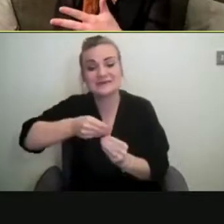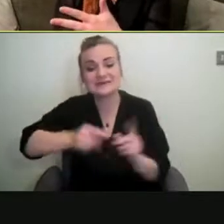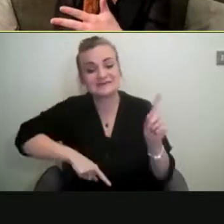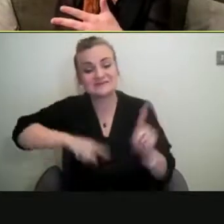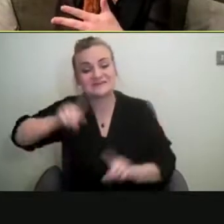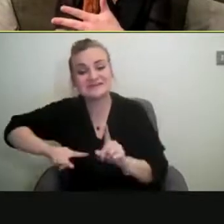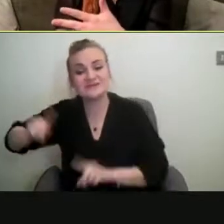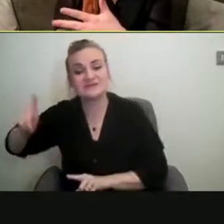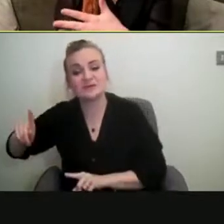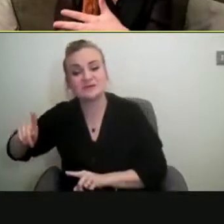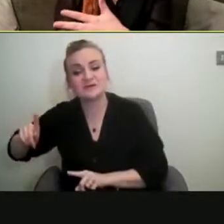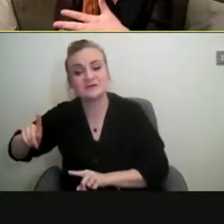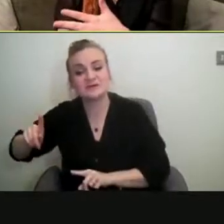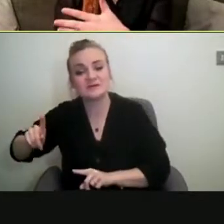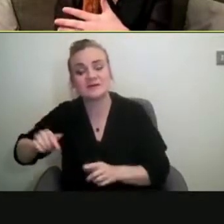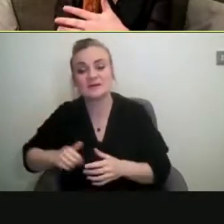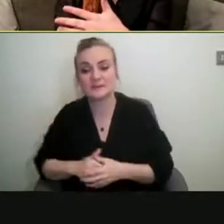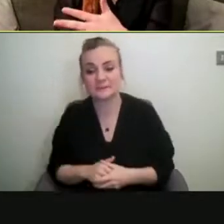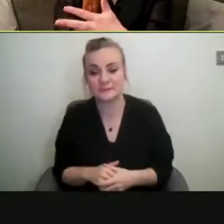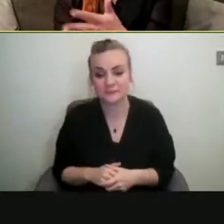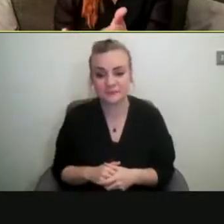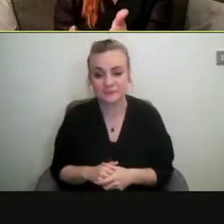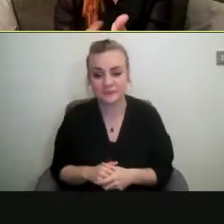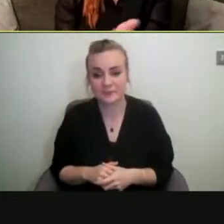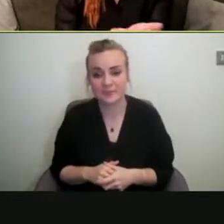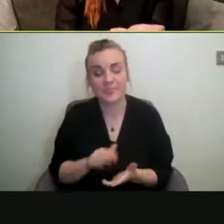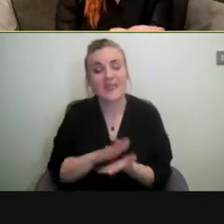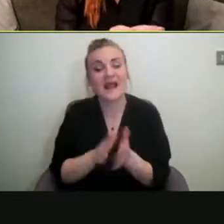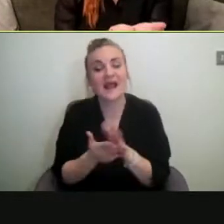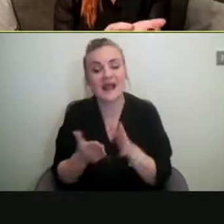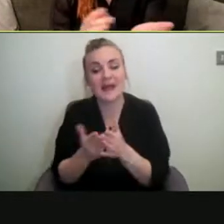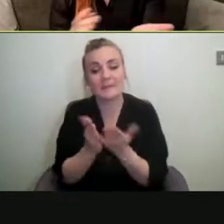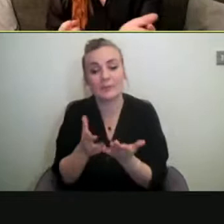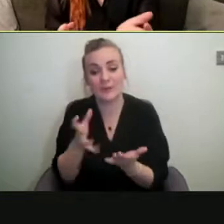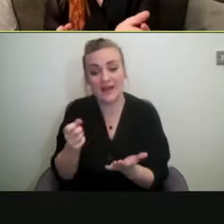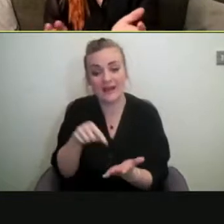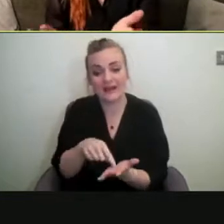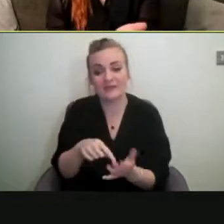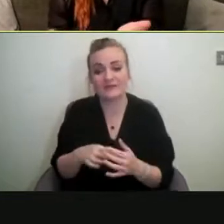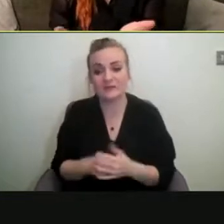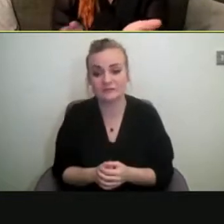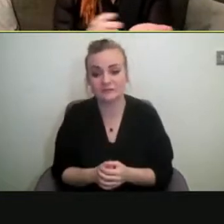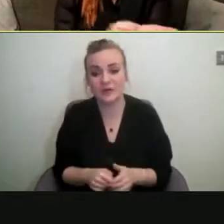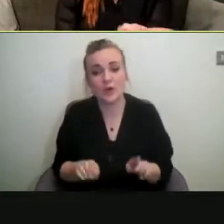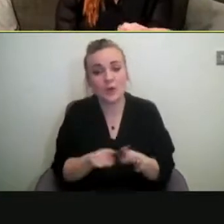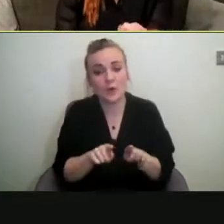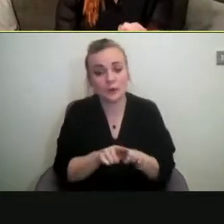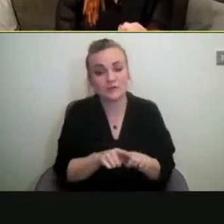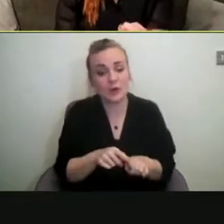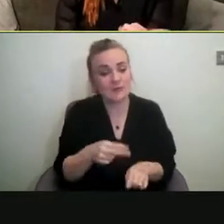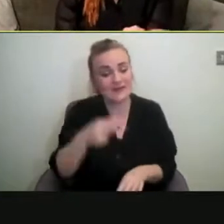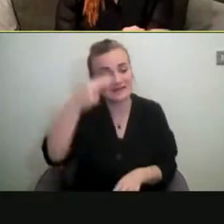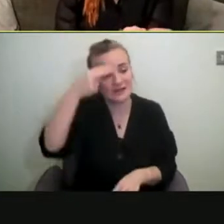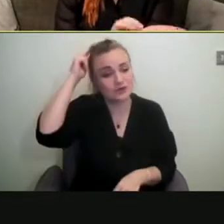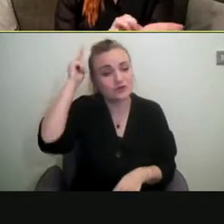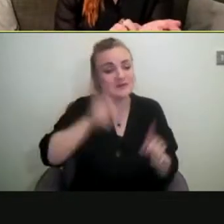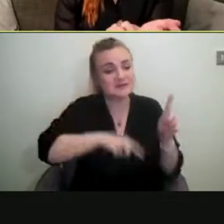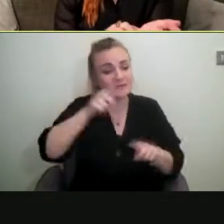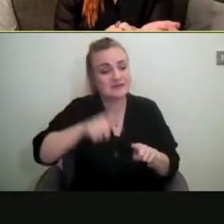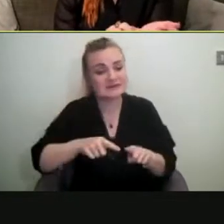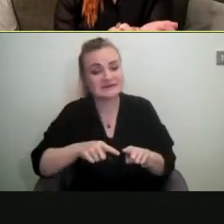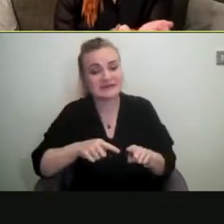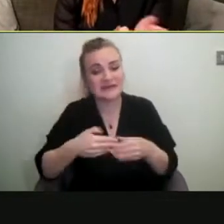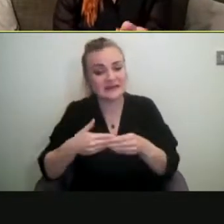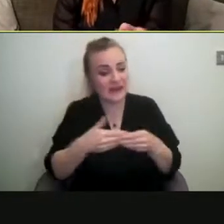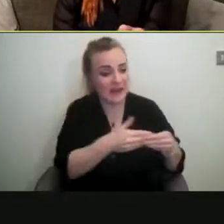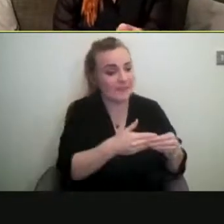Music created. There's the CIPD Neurodiversity at Work, which is a really great